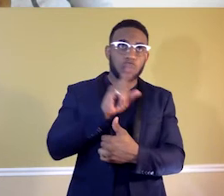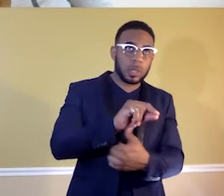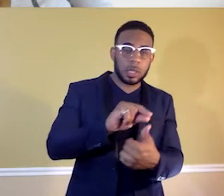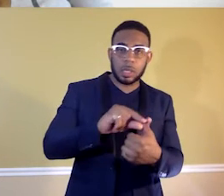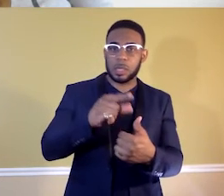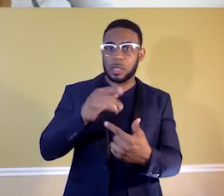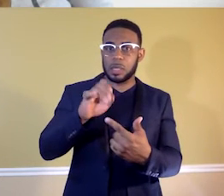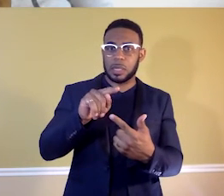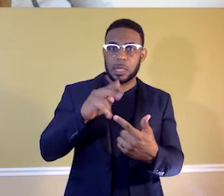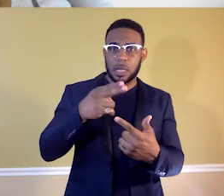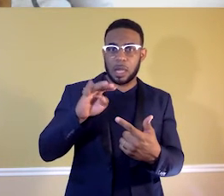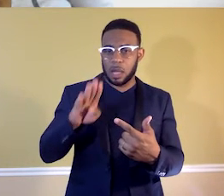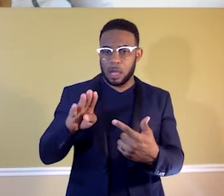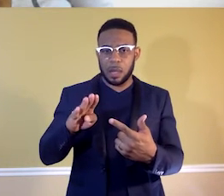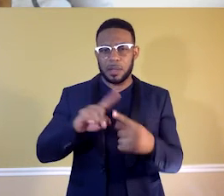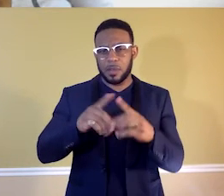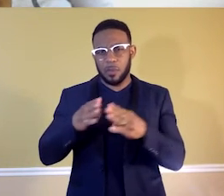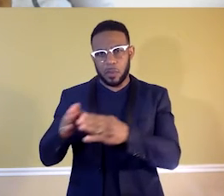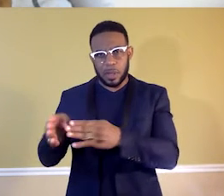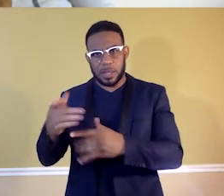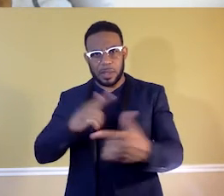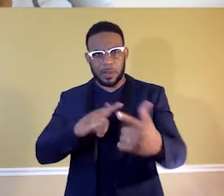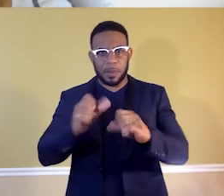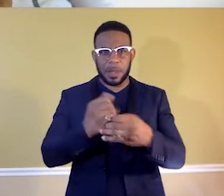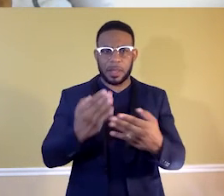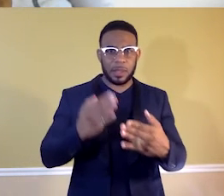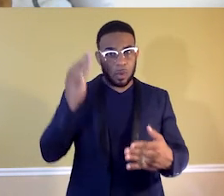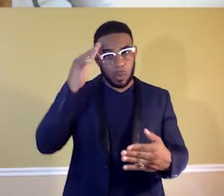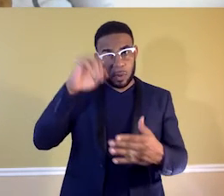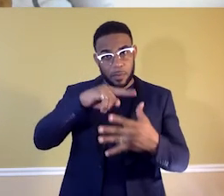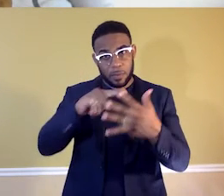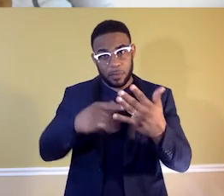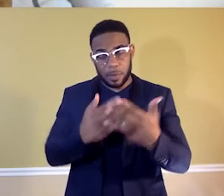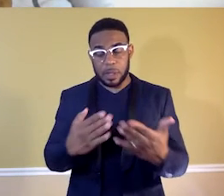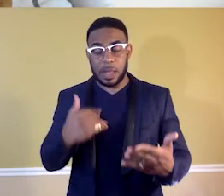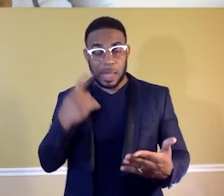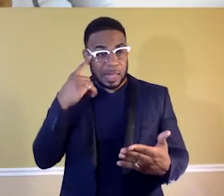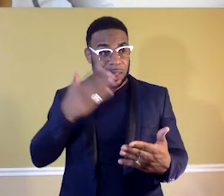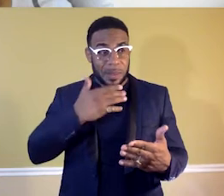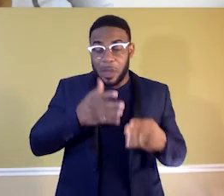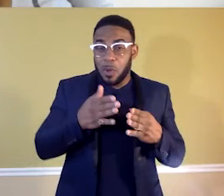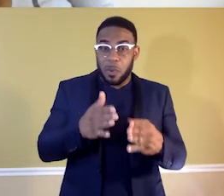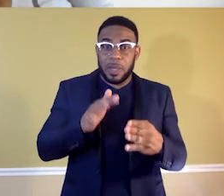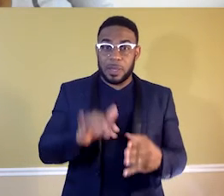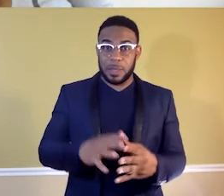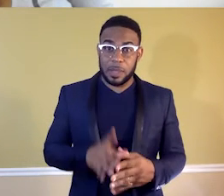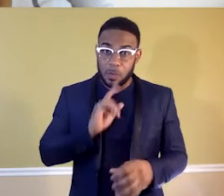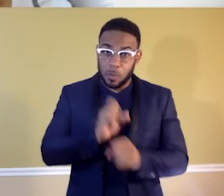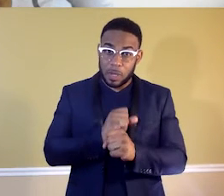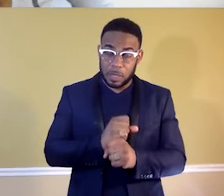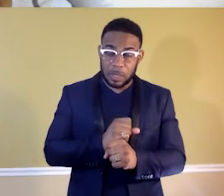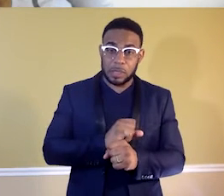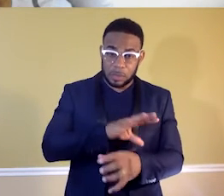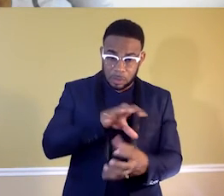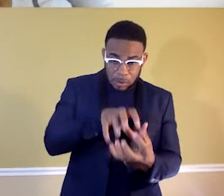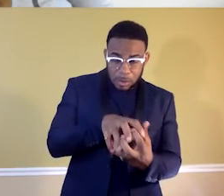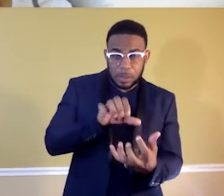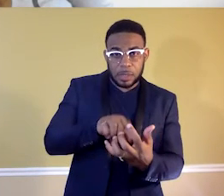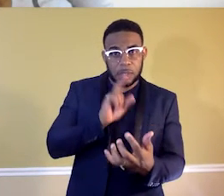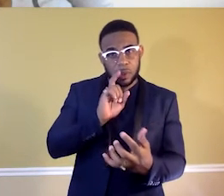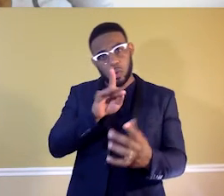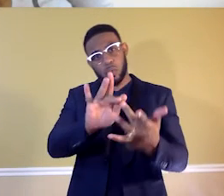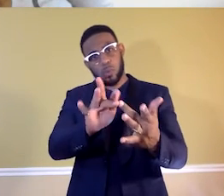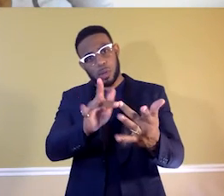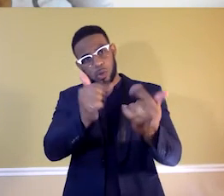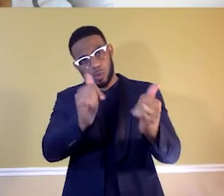there's just ways to just interact and just make people aware of these kind of things. I think the best way to really contribute is just go to the